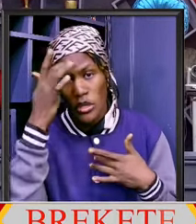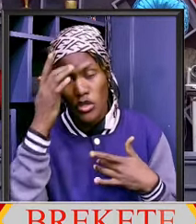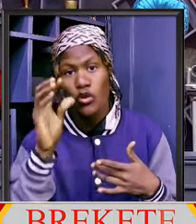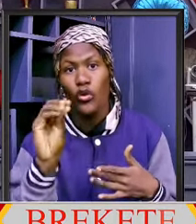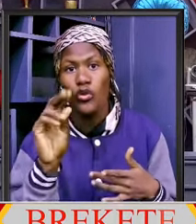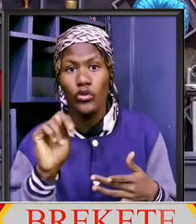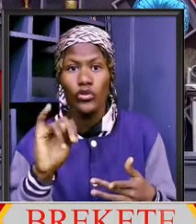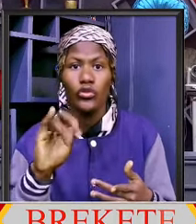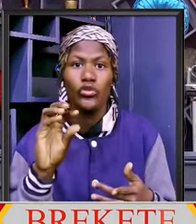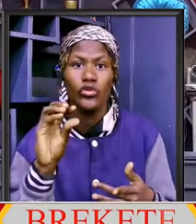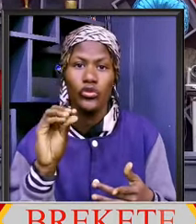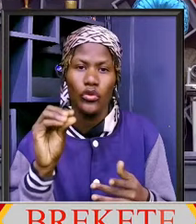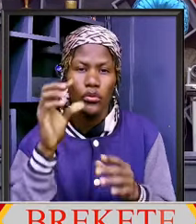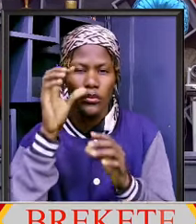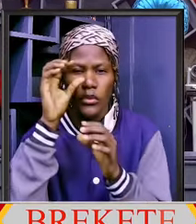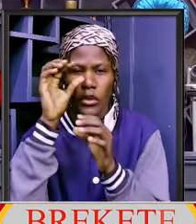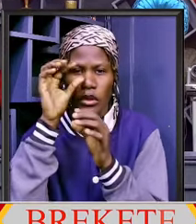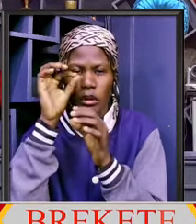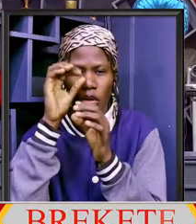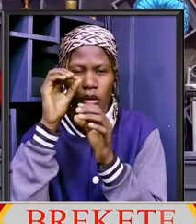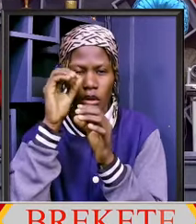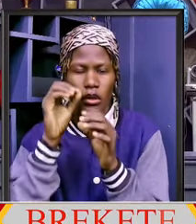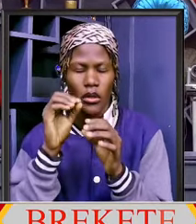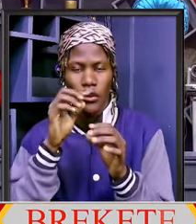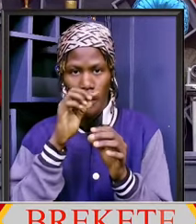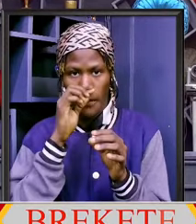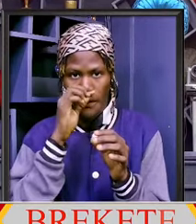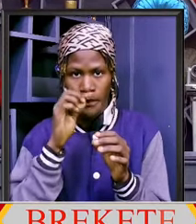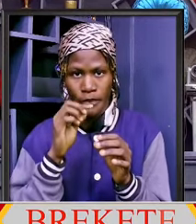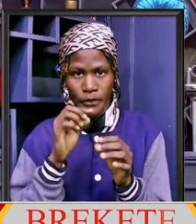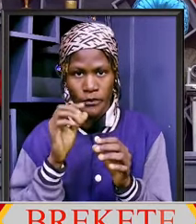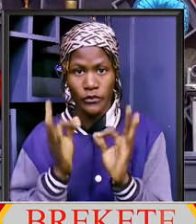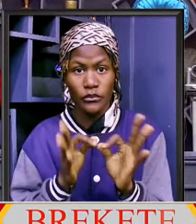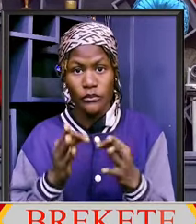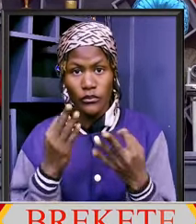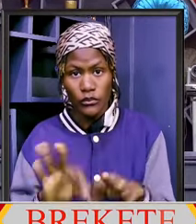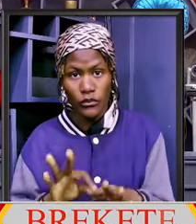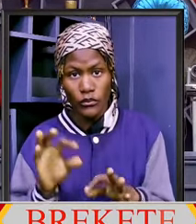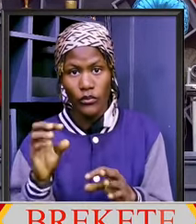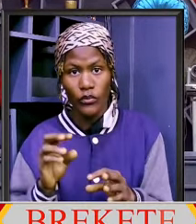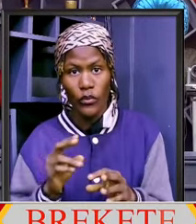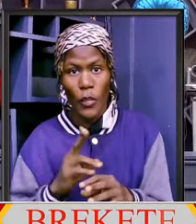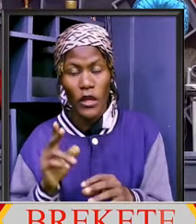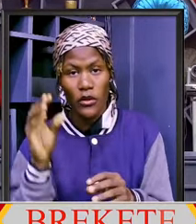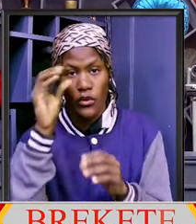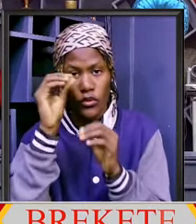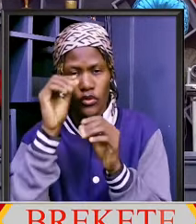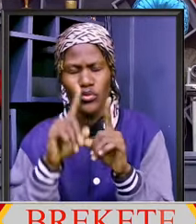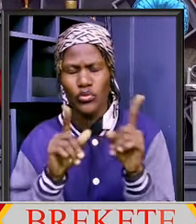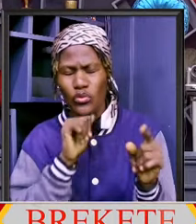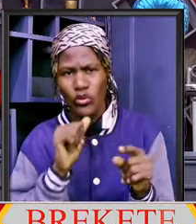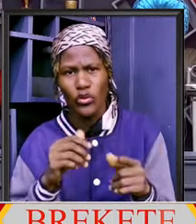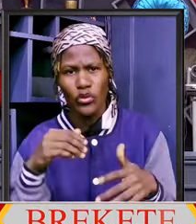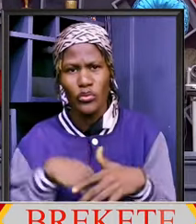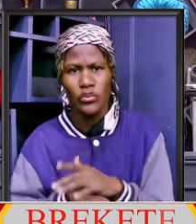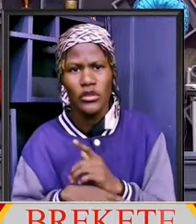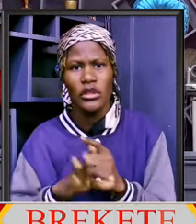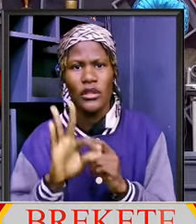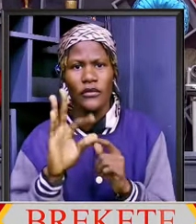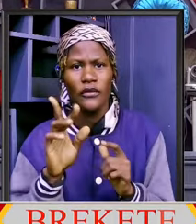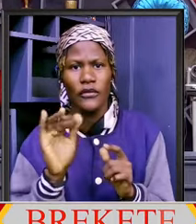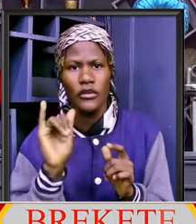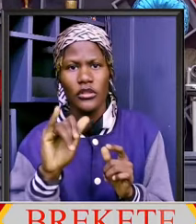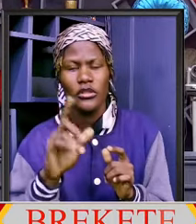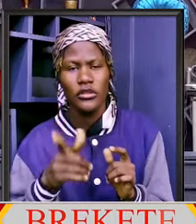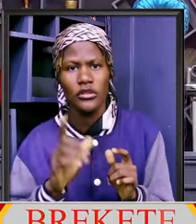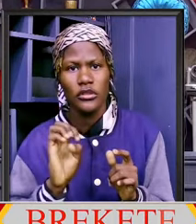onions, if you use onions, no put them for fridge. In fact, I don't